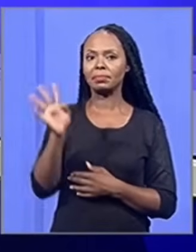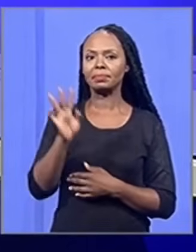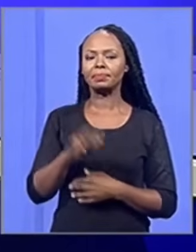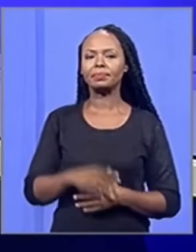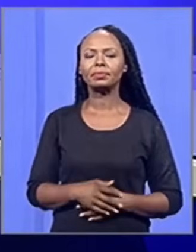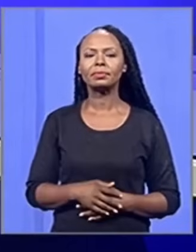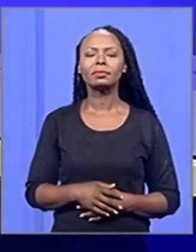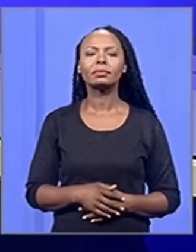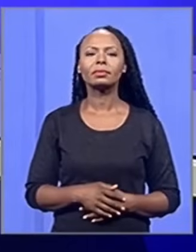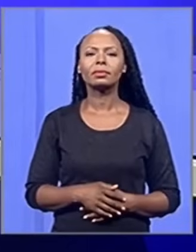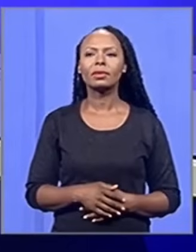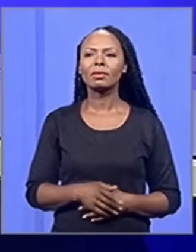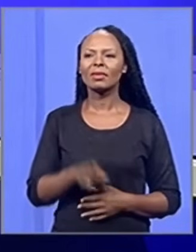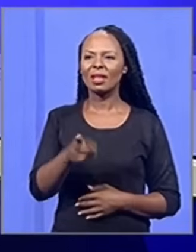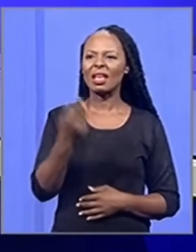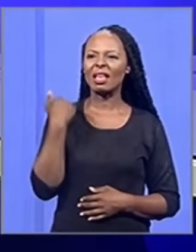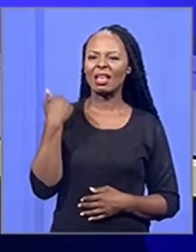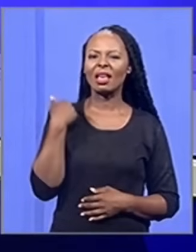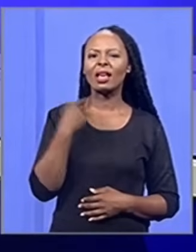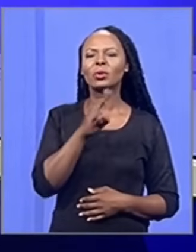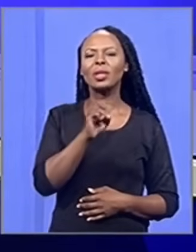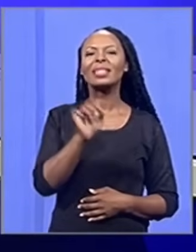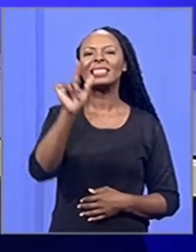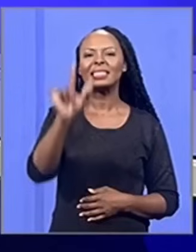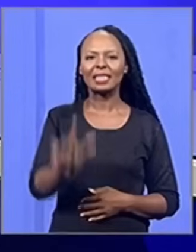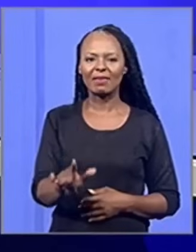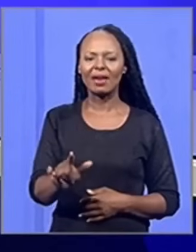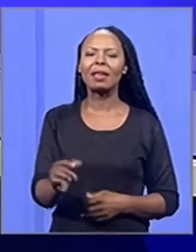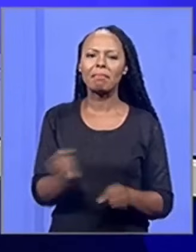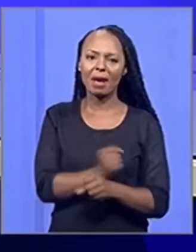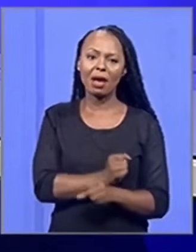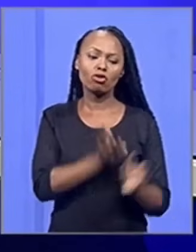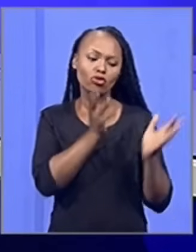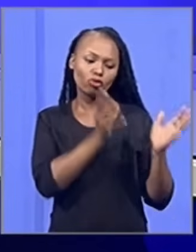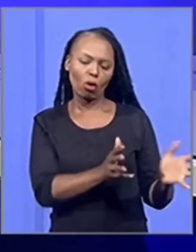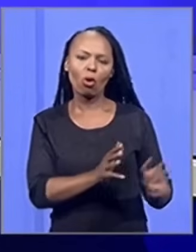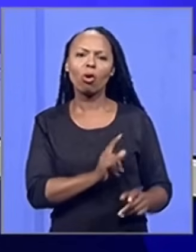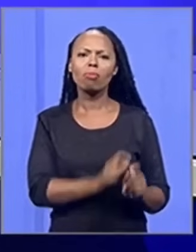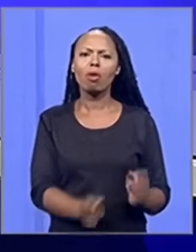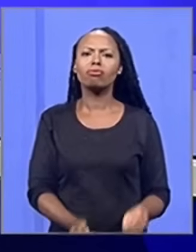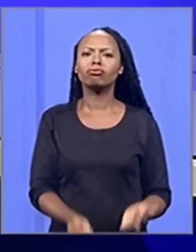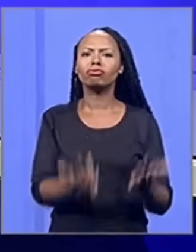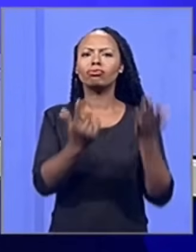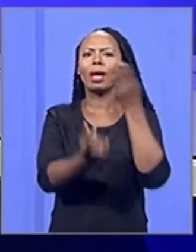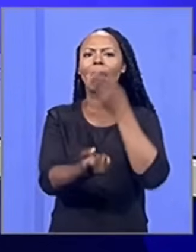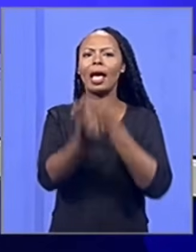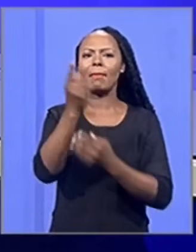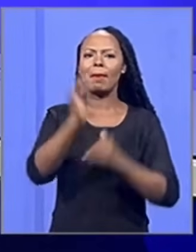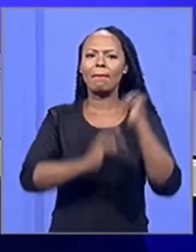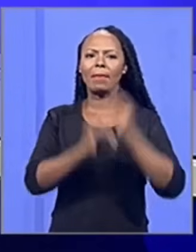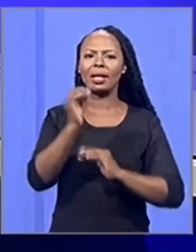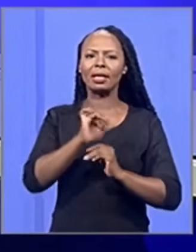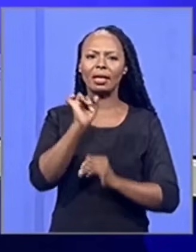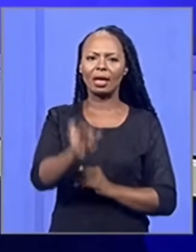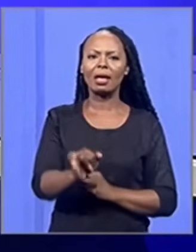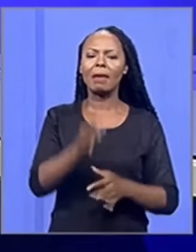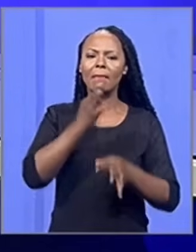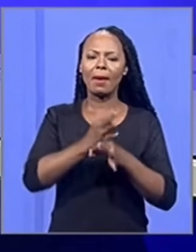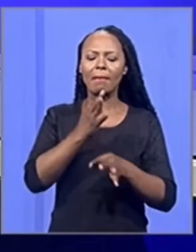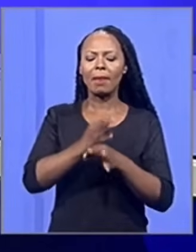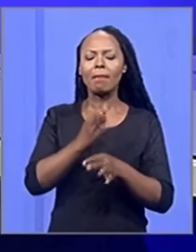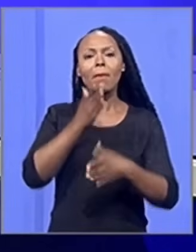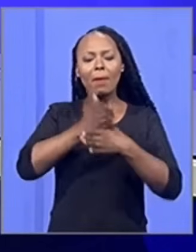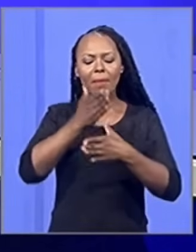e tshwanang le e ke ya ngwaga wa 2007 ka nako eo sethutupi sa tlhabano se neng se sa dire sentle le go